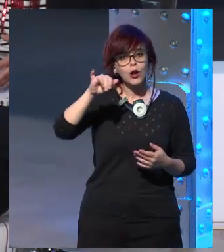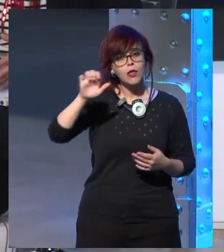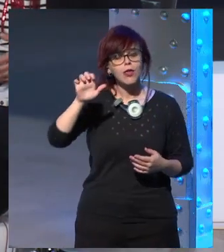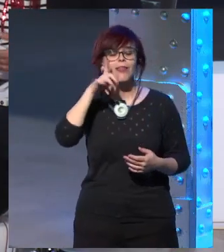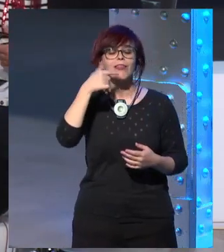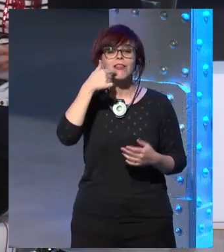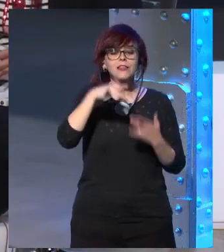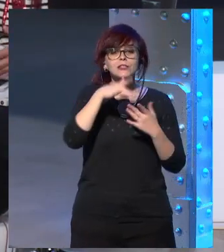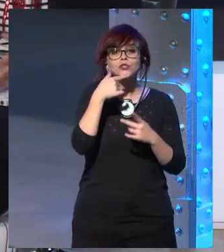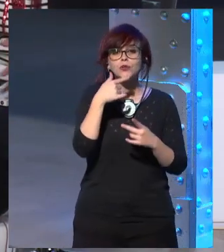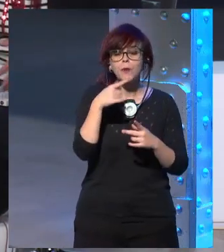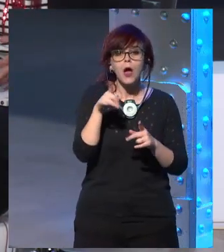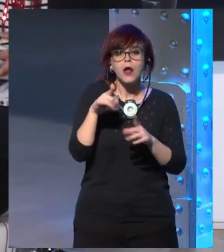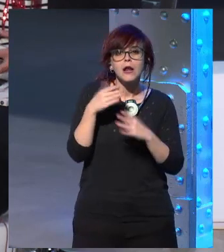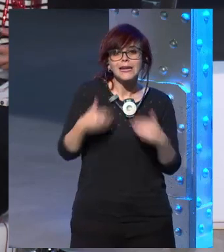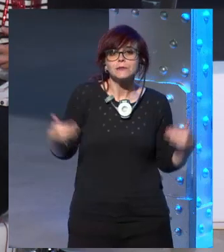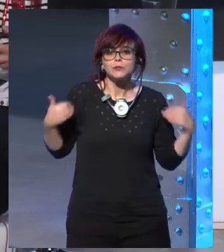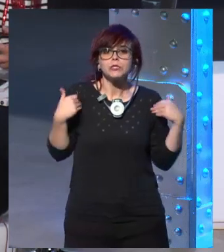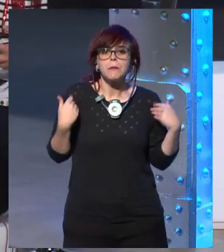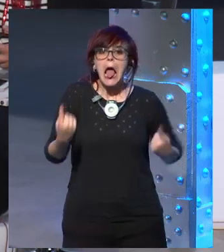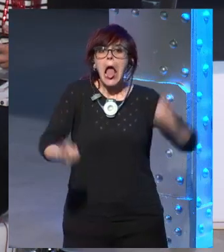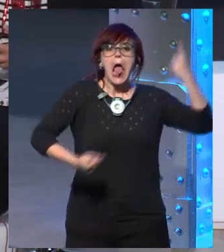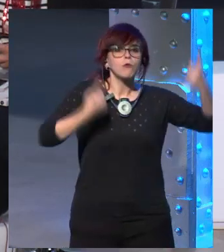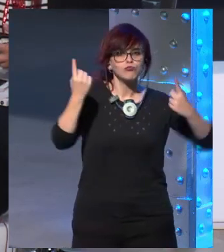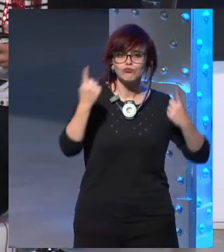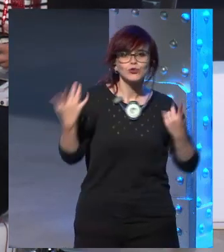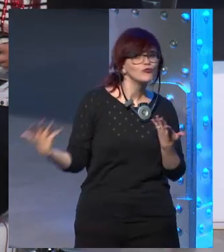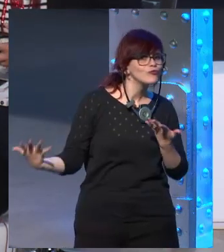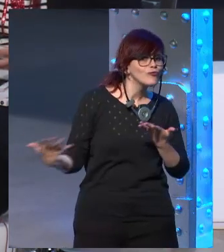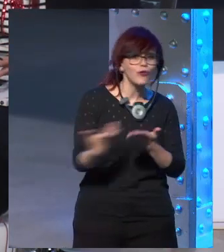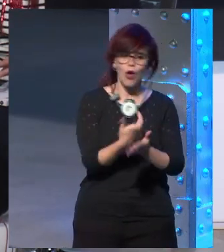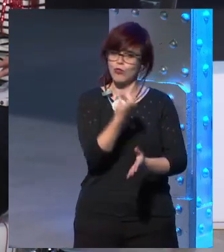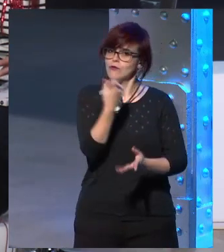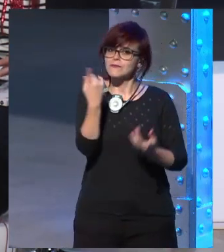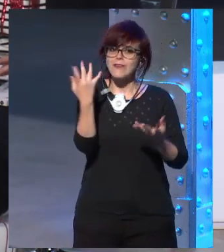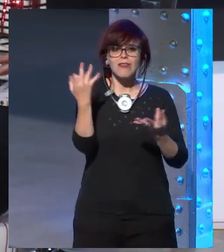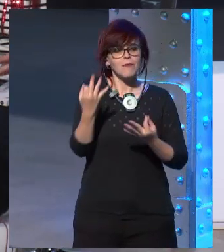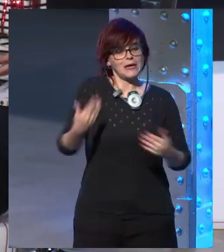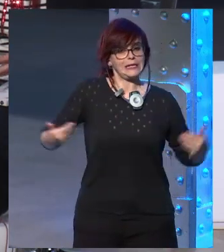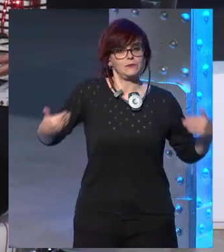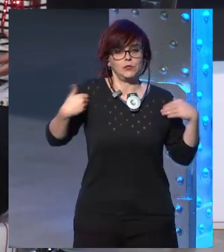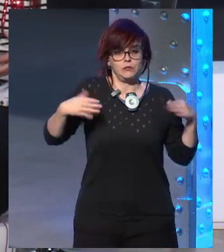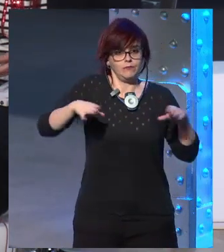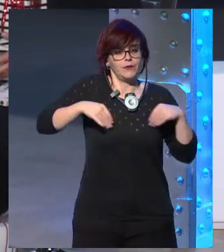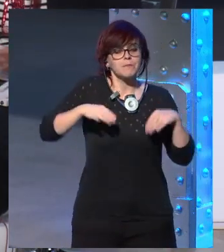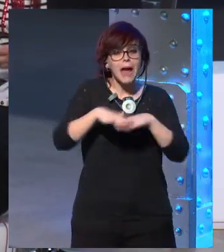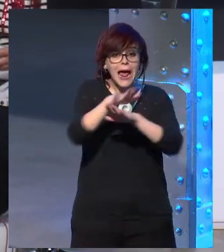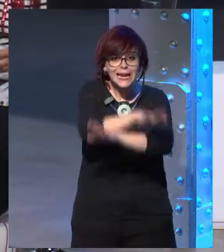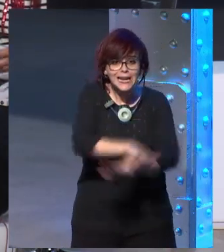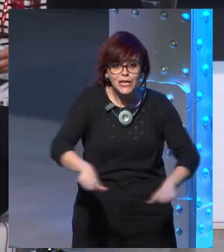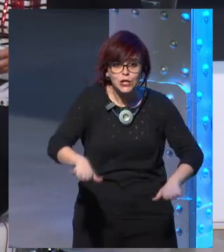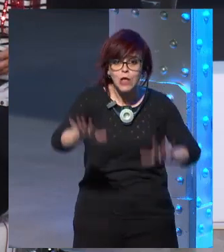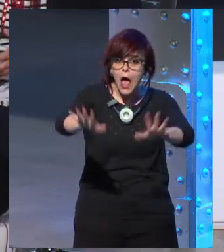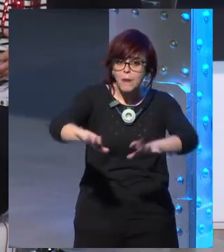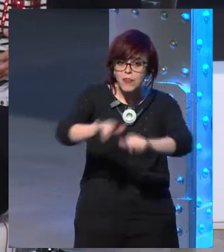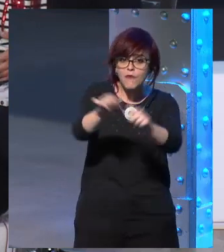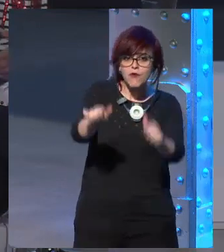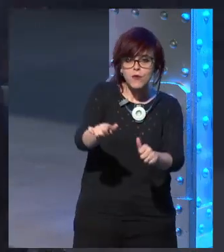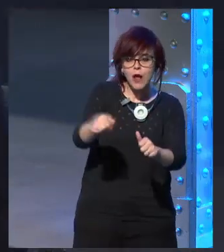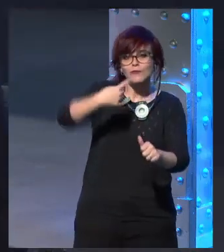this is about. This does not depend on a few, but on all. We are all involved in improving how